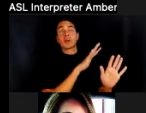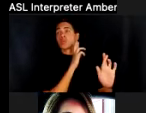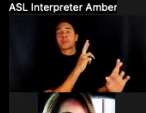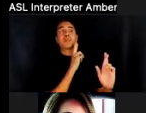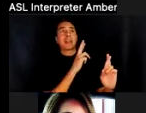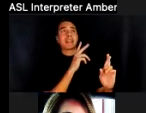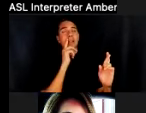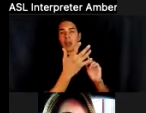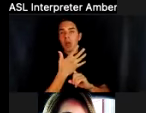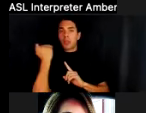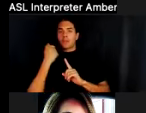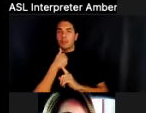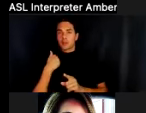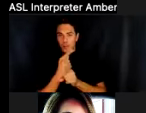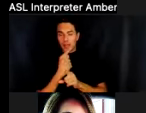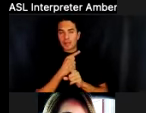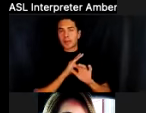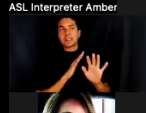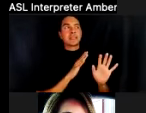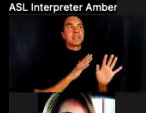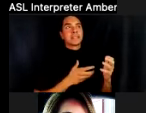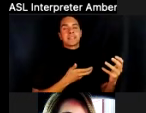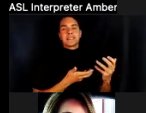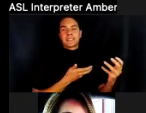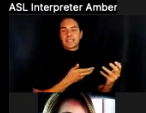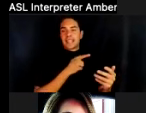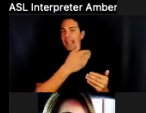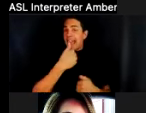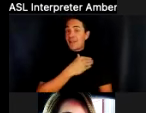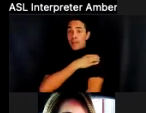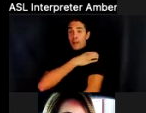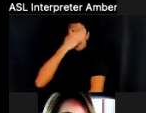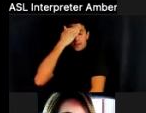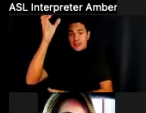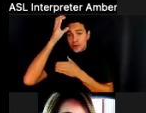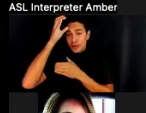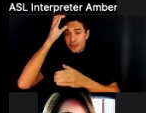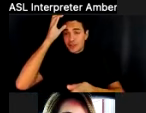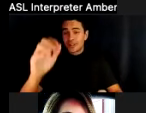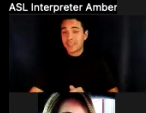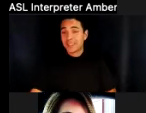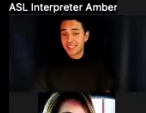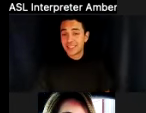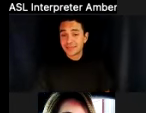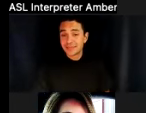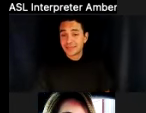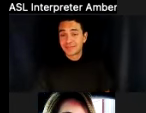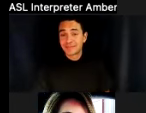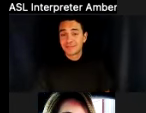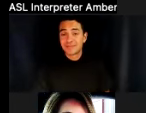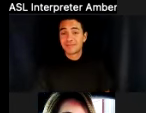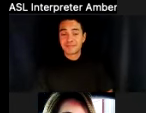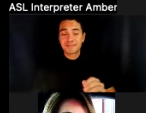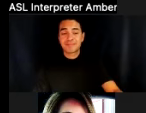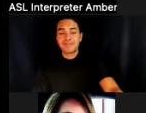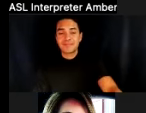perpetrators that also hold those positions or knowledge. Yeah, absolutely. Thank you for sharing that. And so we come down to